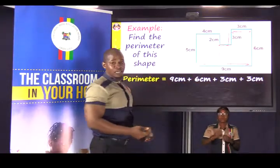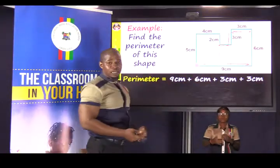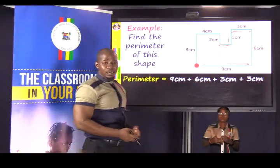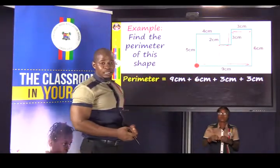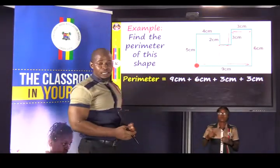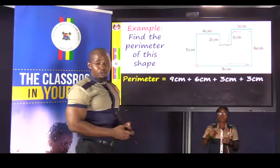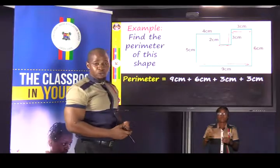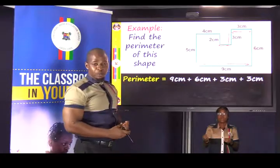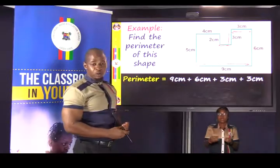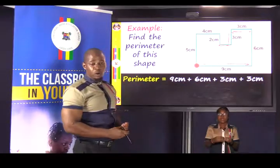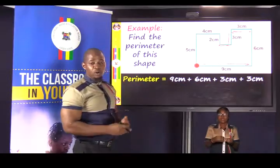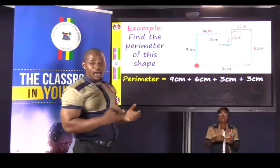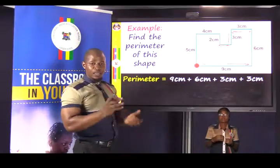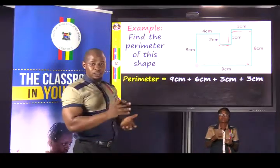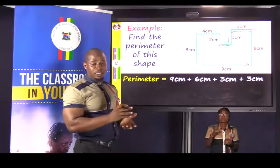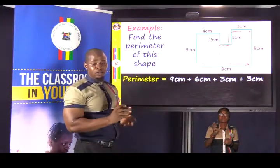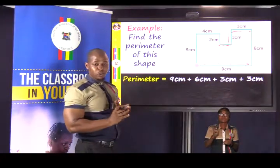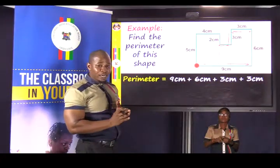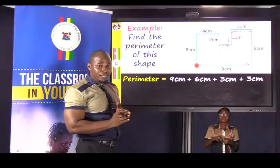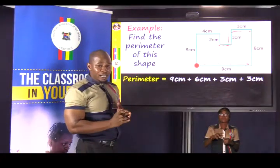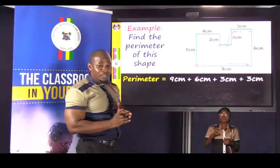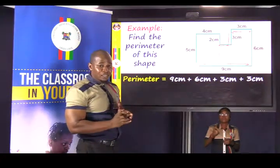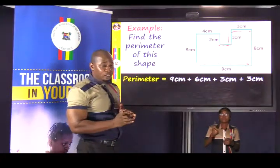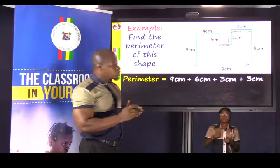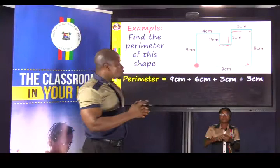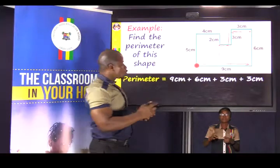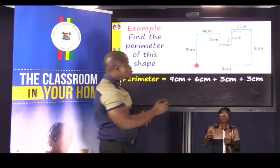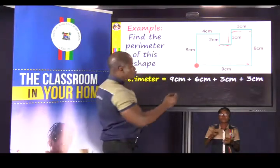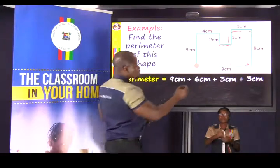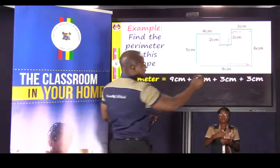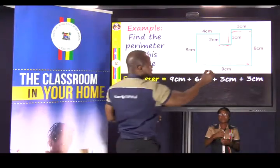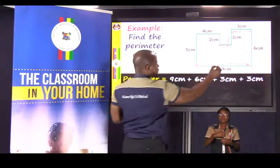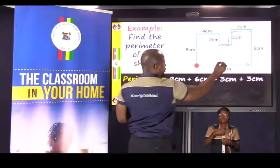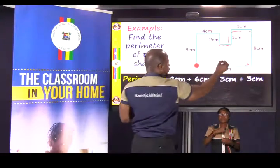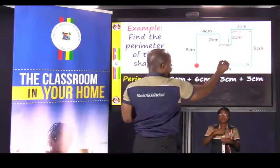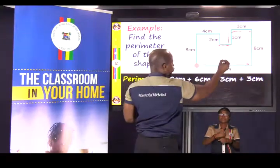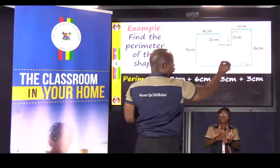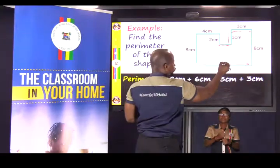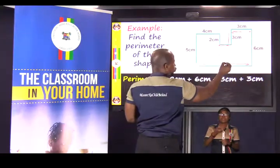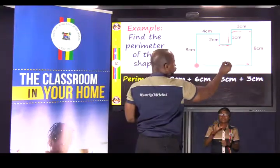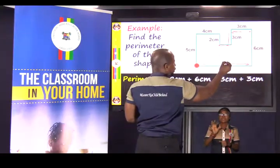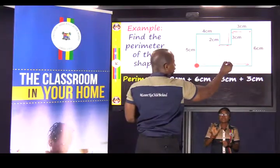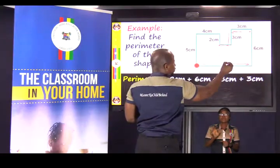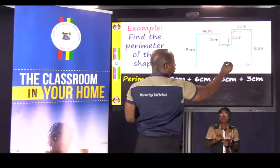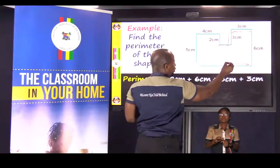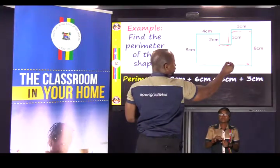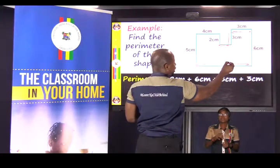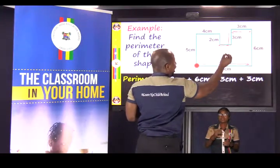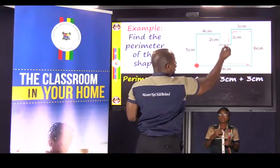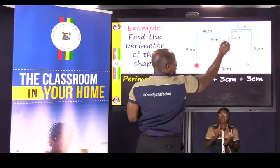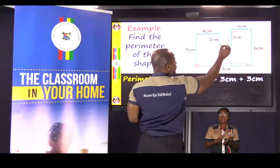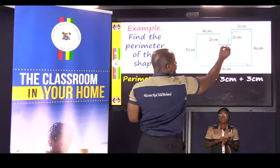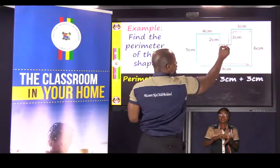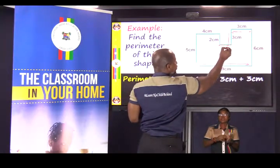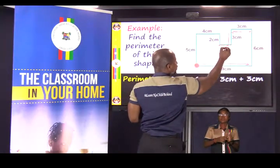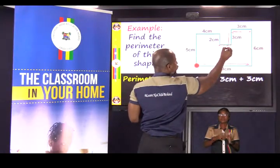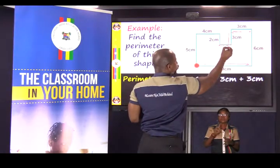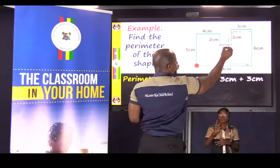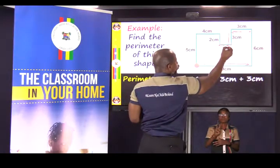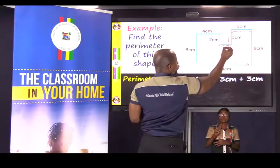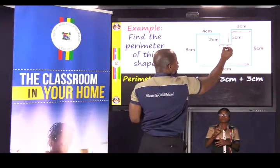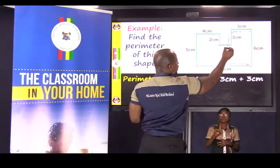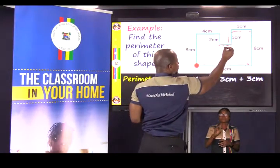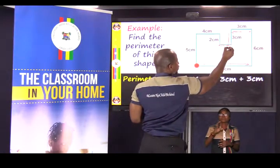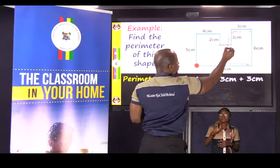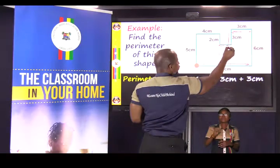complete 7 to make, what will add to 7 to make it 9? 2 centimeters. So this will be 2 centimeters. And that means this place is